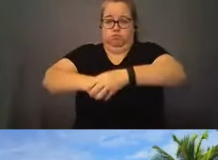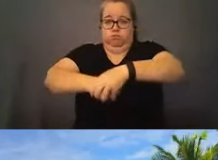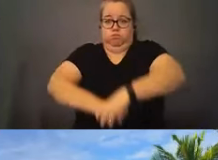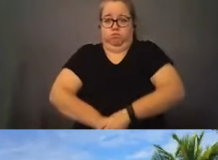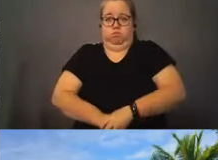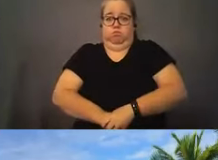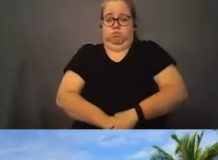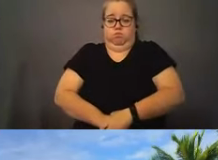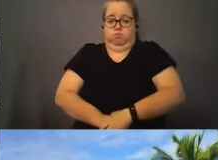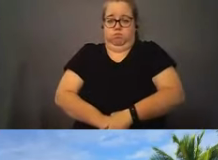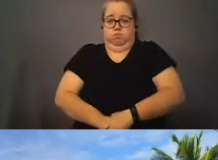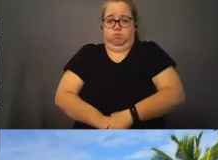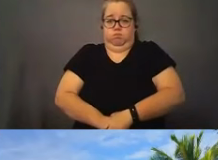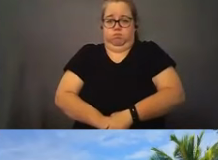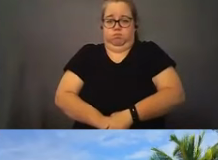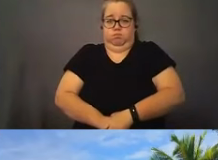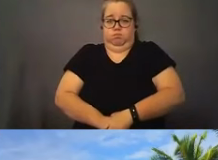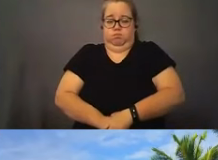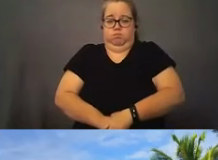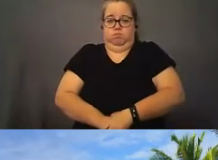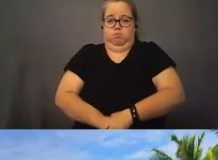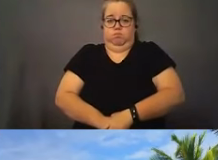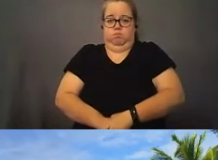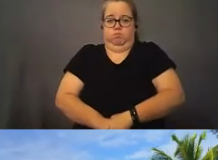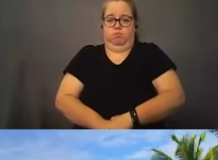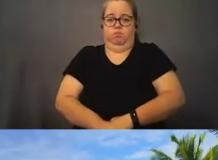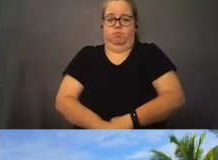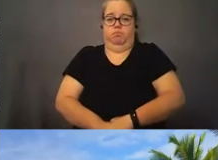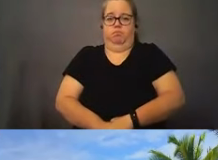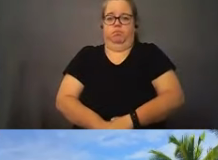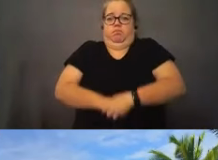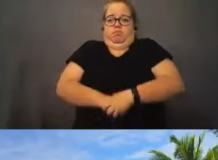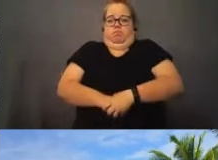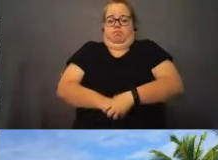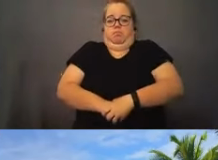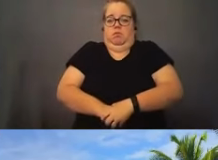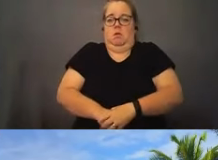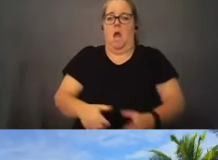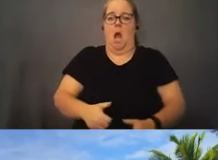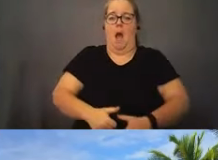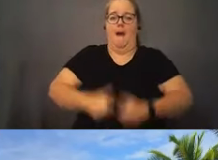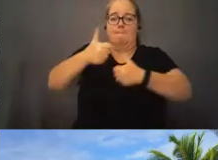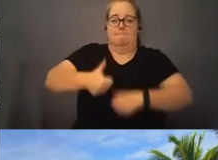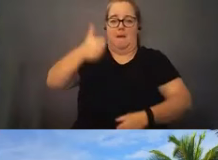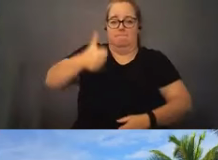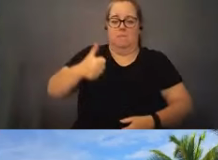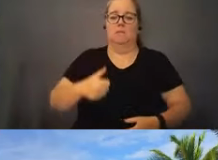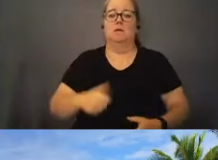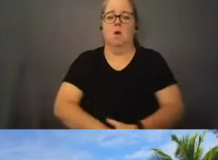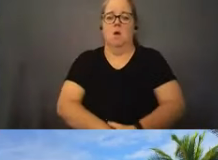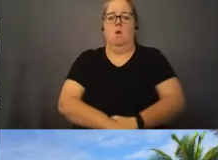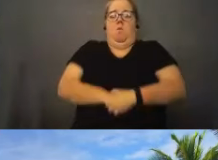navel in the middle of the belly. Hold a fist with your other hand and press forcefully into the person's abdomen and up toward the